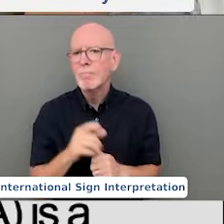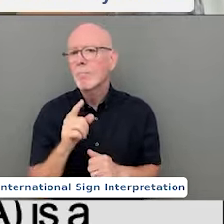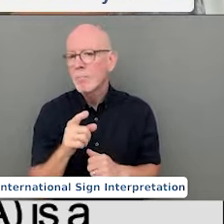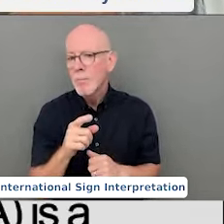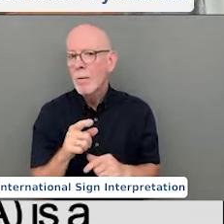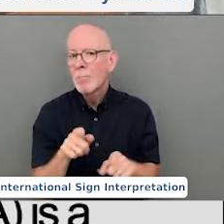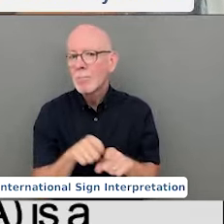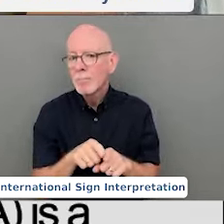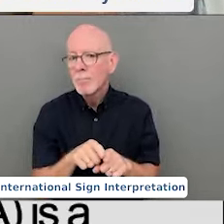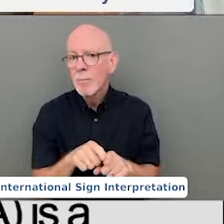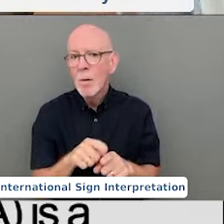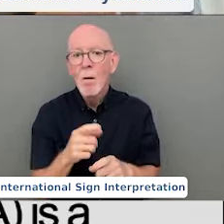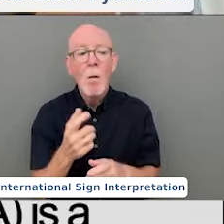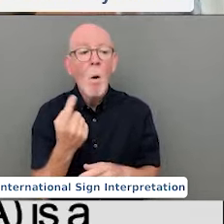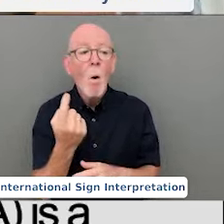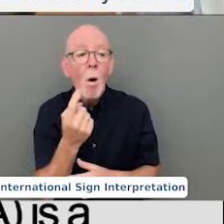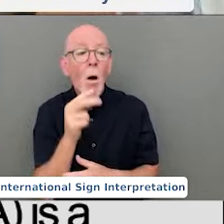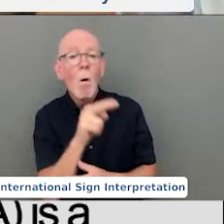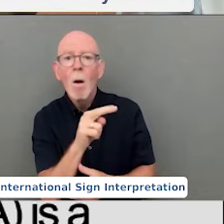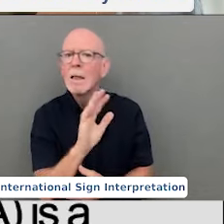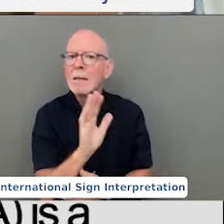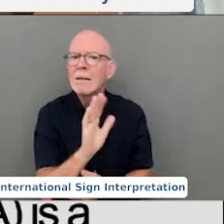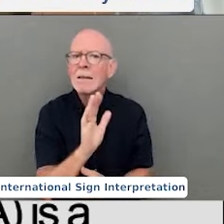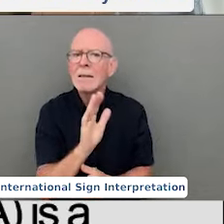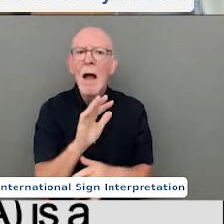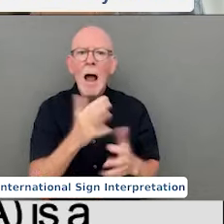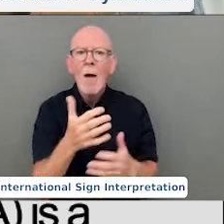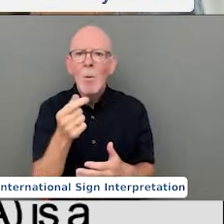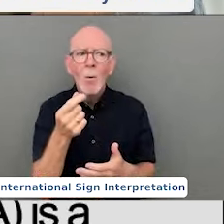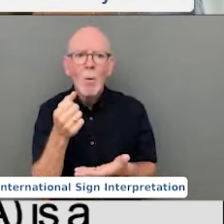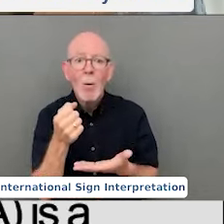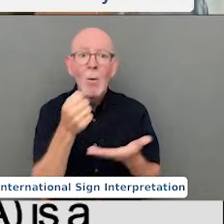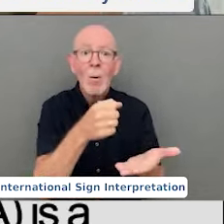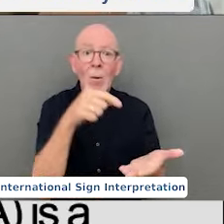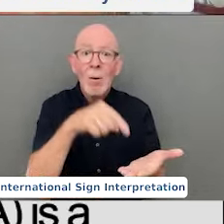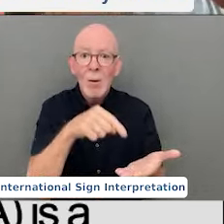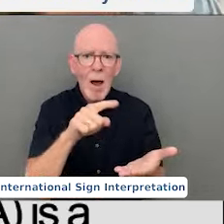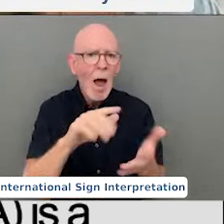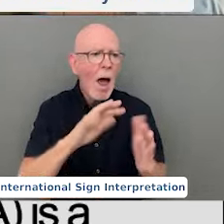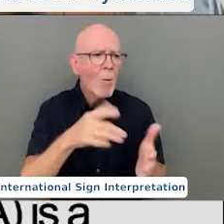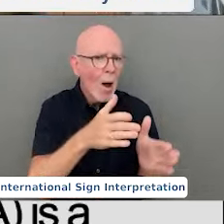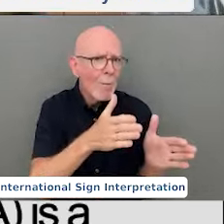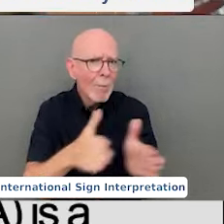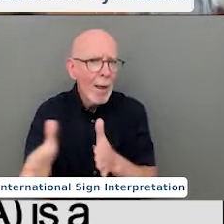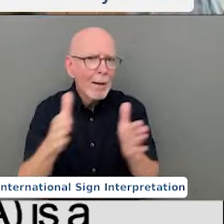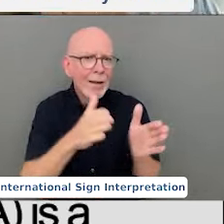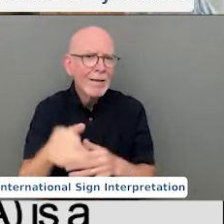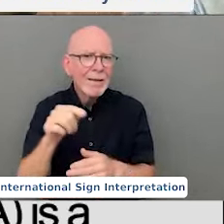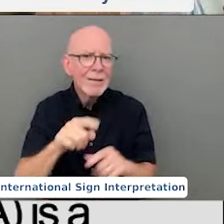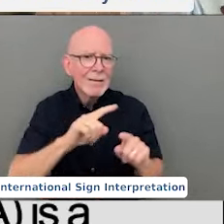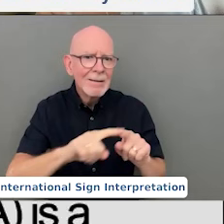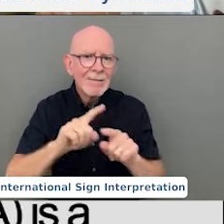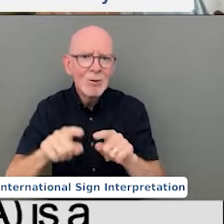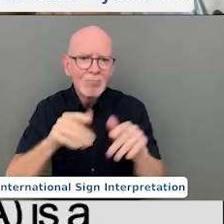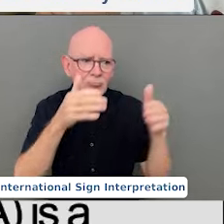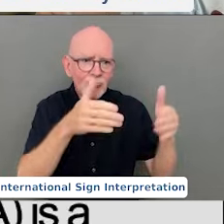international development cooperation expenditure on disability that supports disability inclusion. Another thing also, though, is not just looking at how